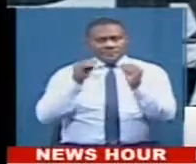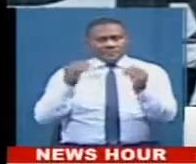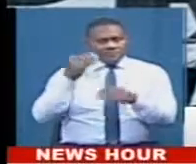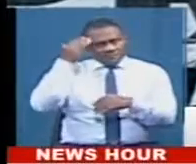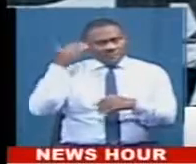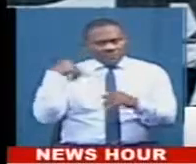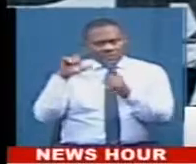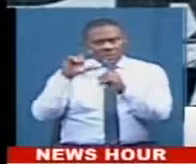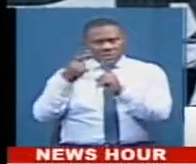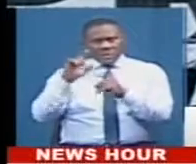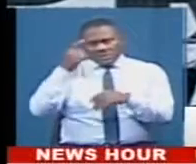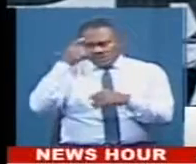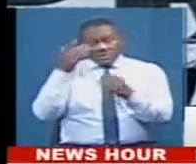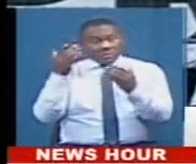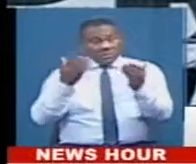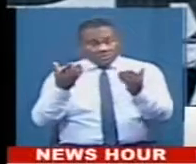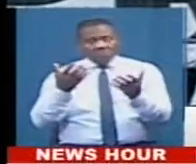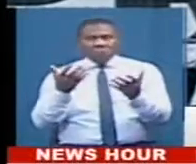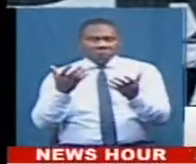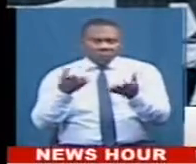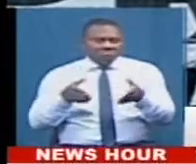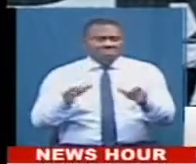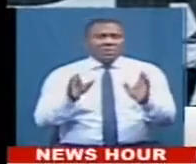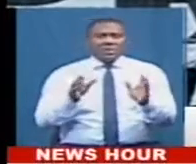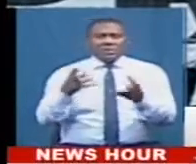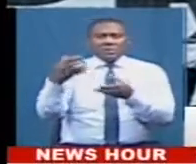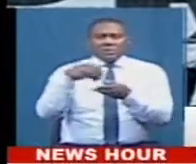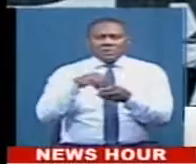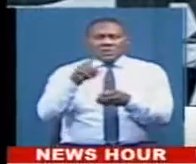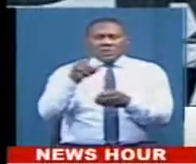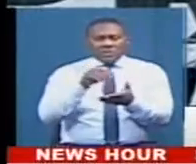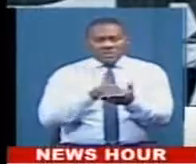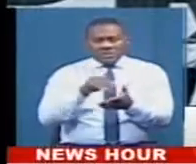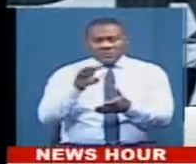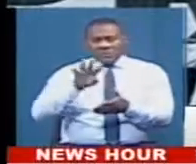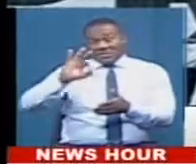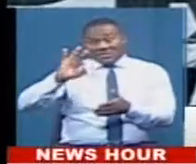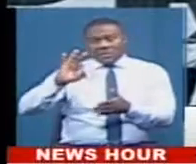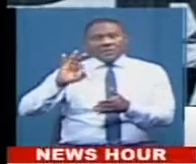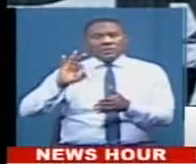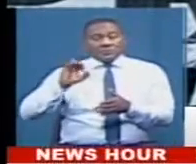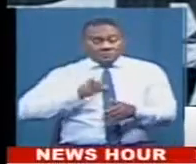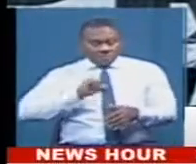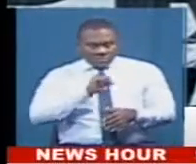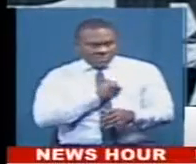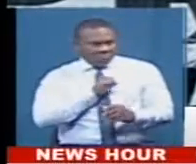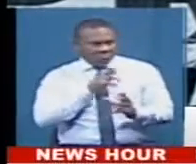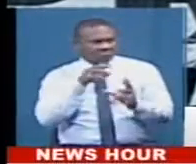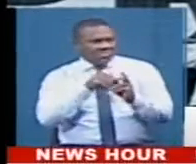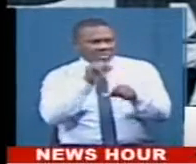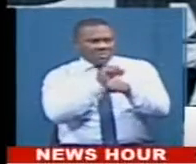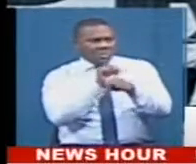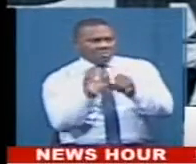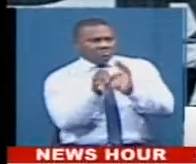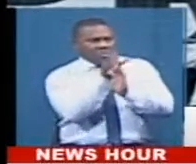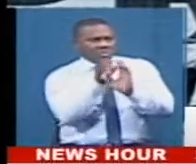Service got clearance and recruited 1,049 critical staff to fill vacancies